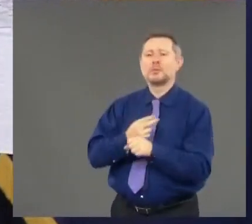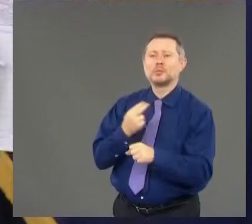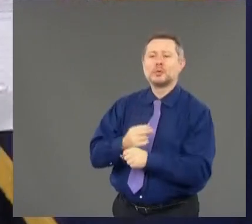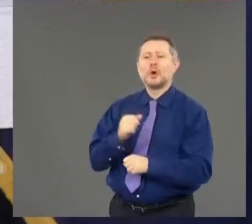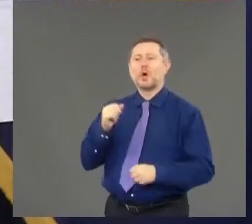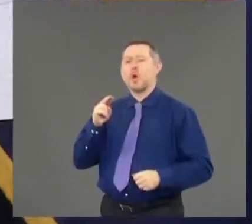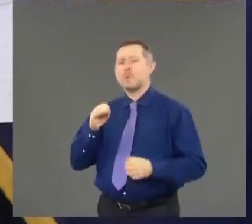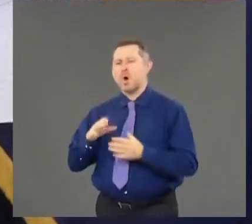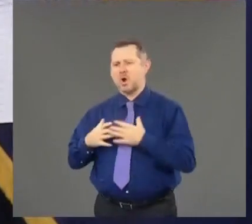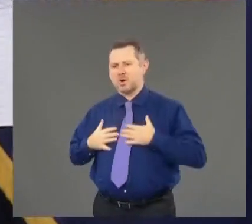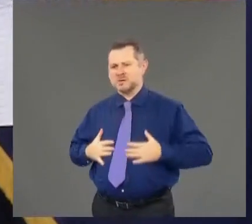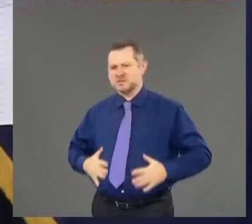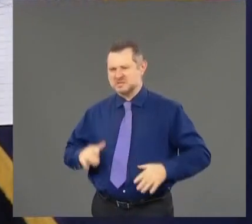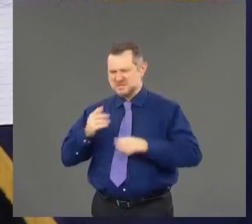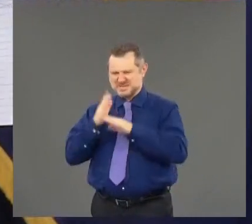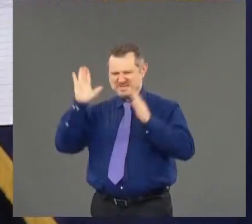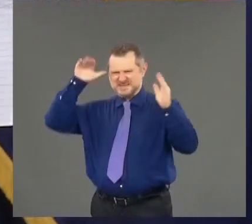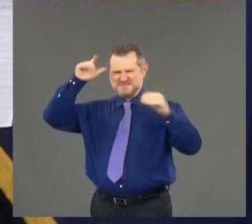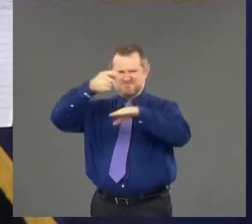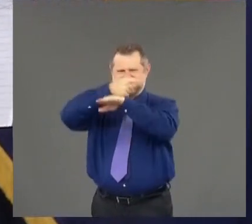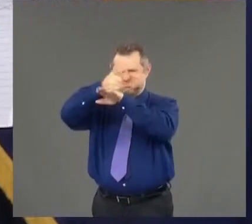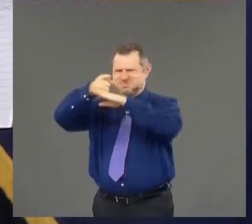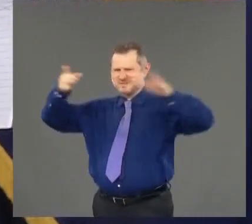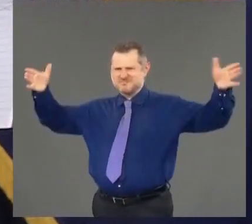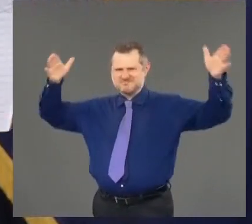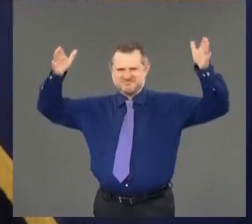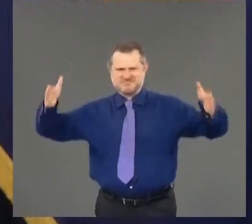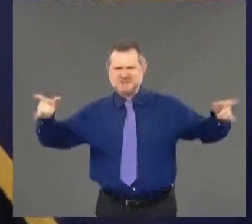don't want them wearing black SWAT equipment.